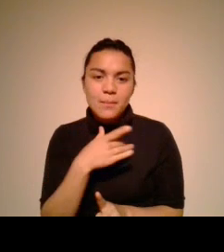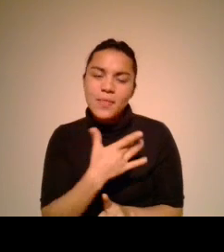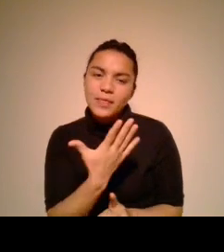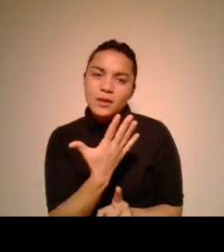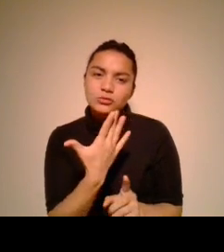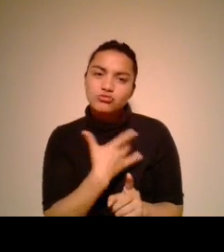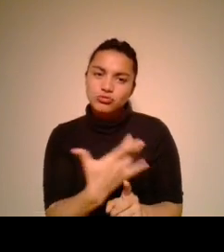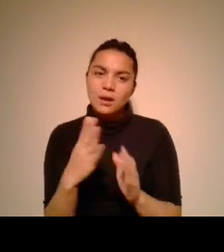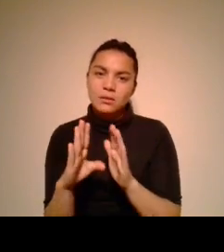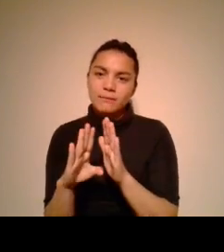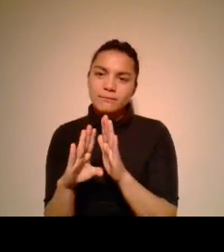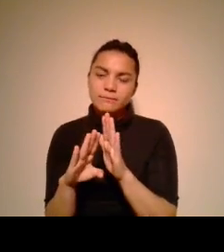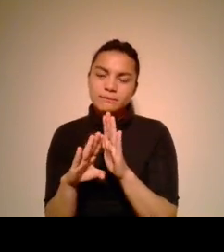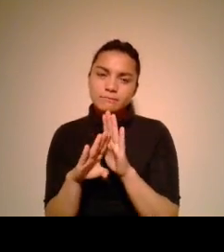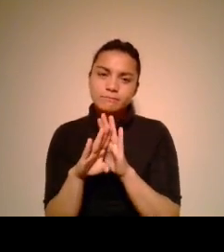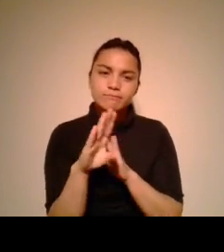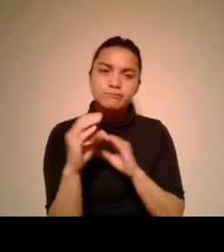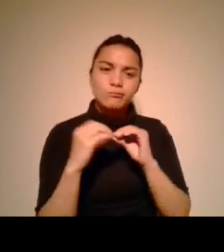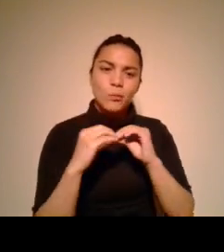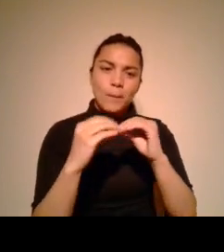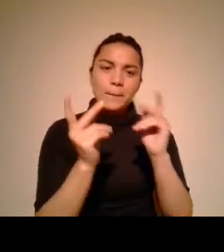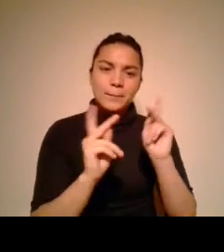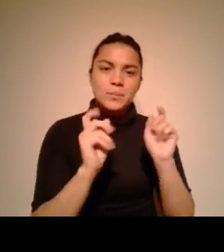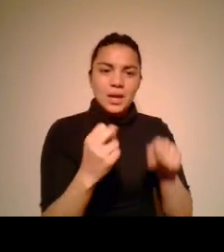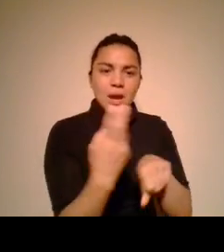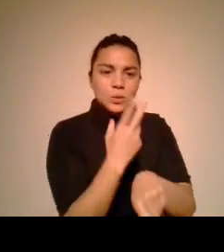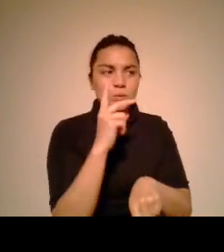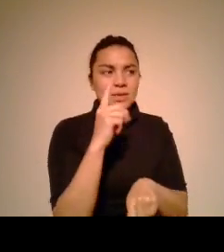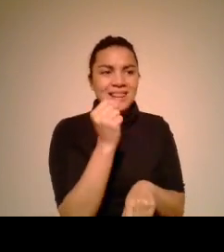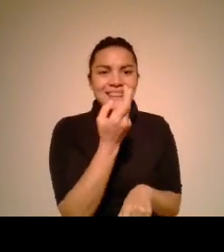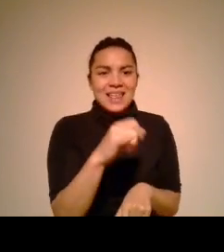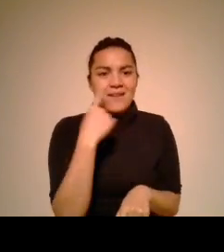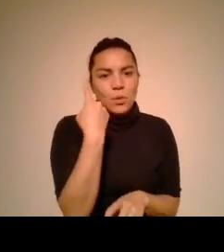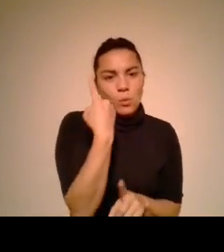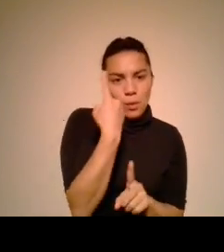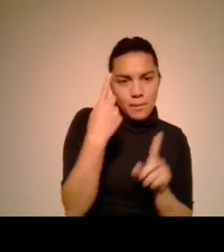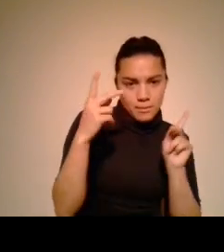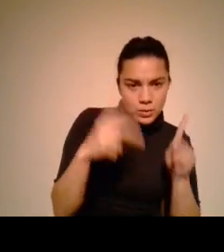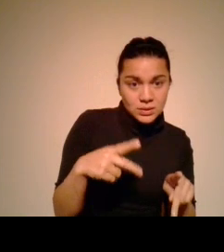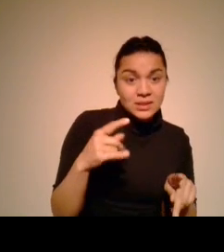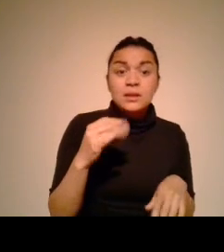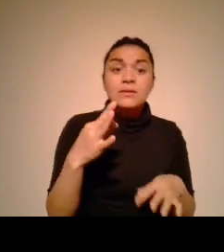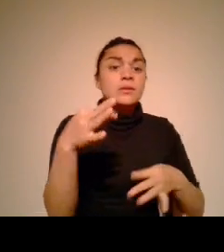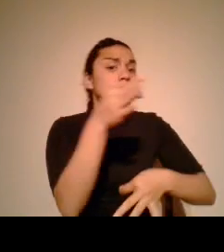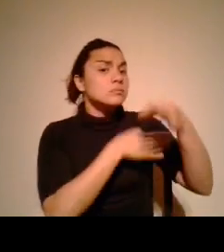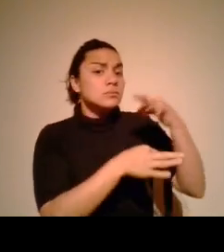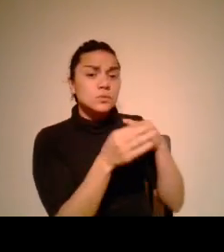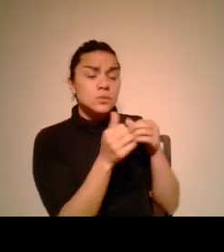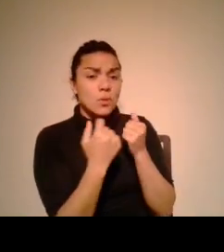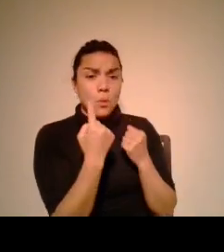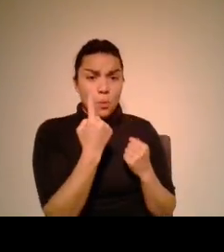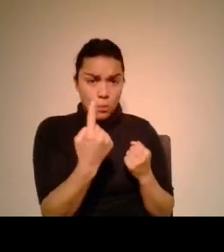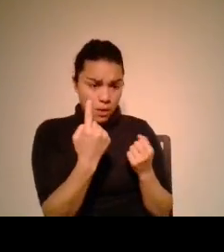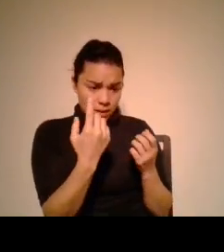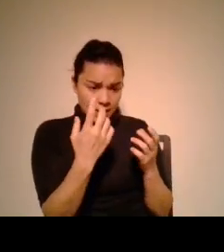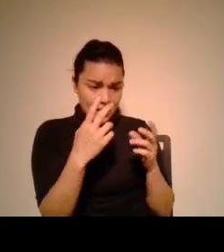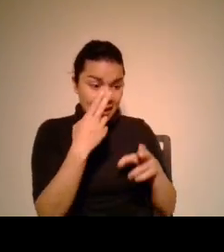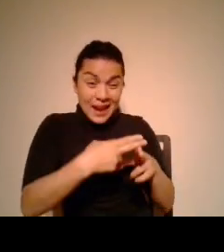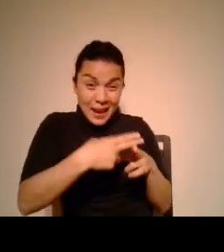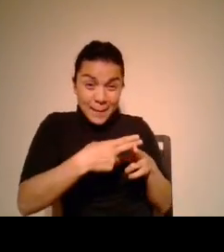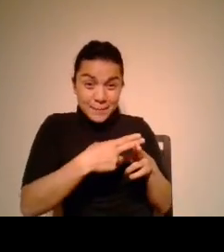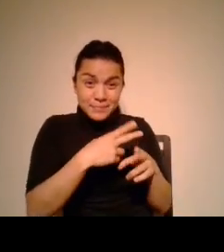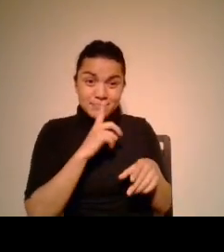a grammar that allows you to use singular they with a proper name, there's a bunch of pragmatic moves that you can